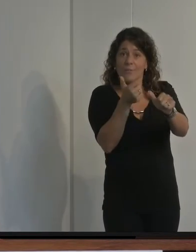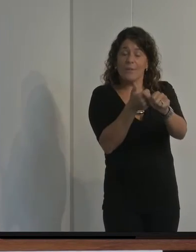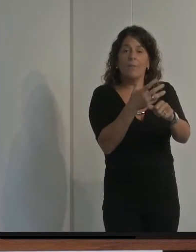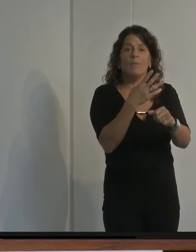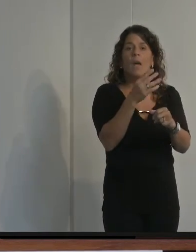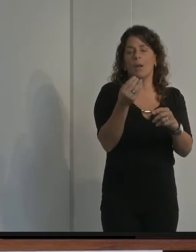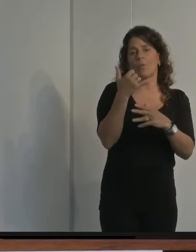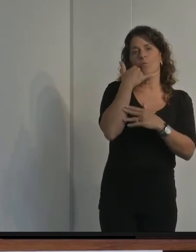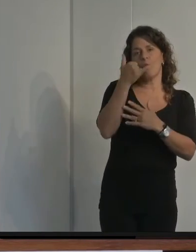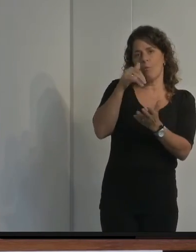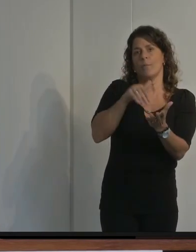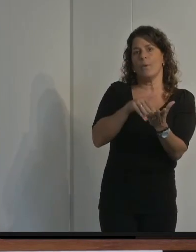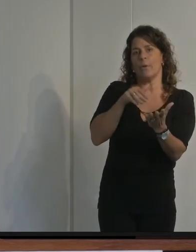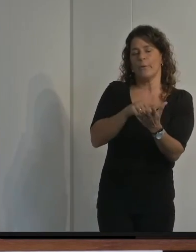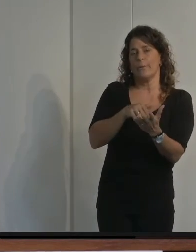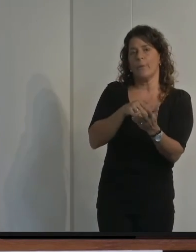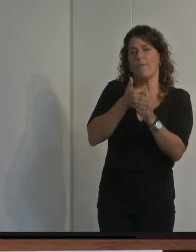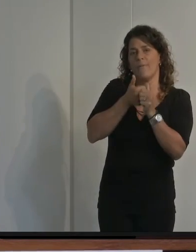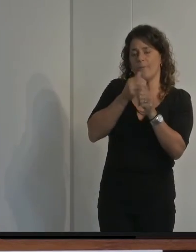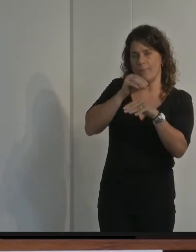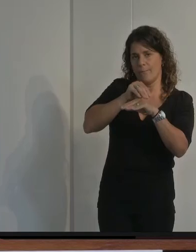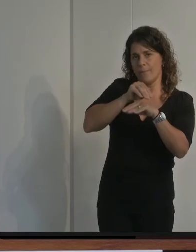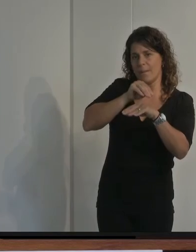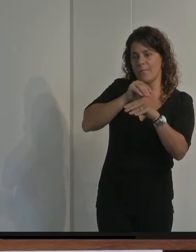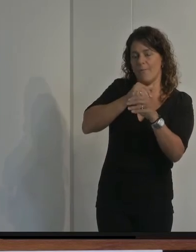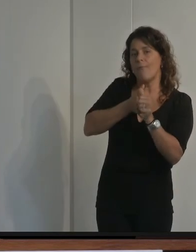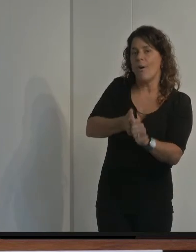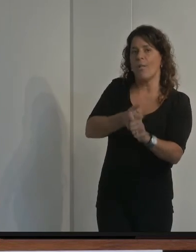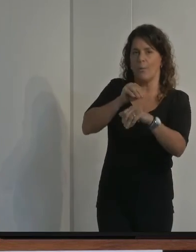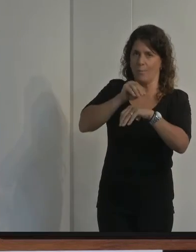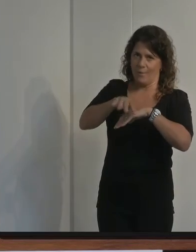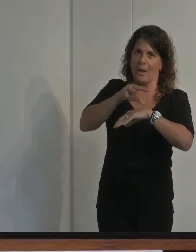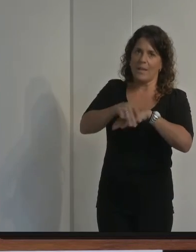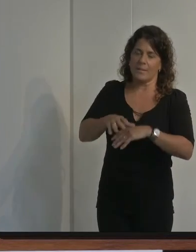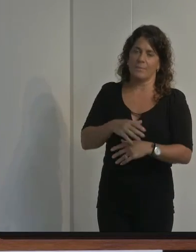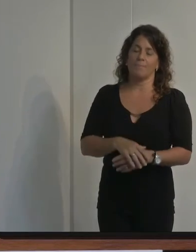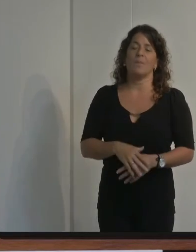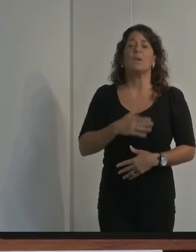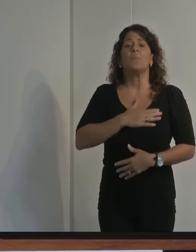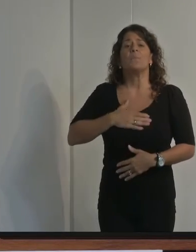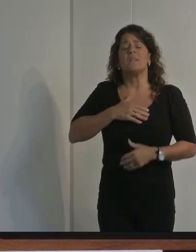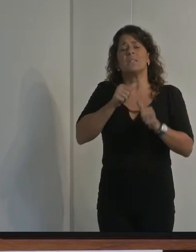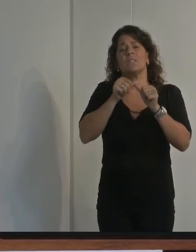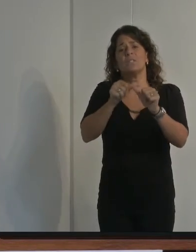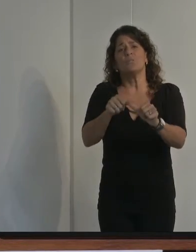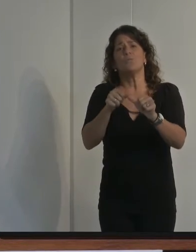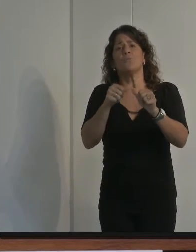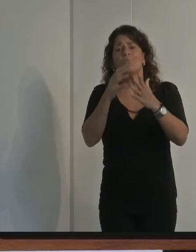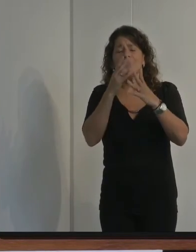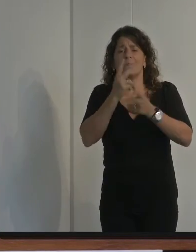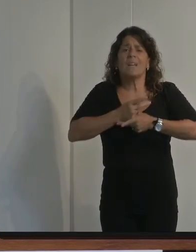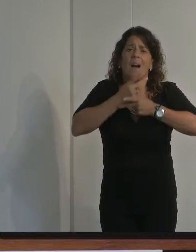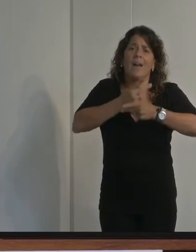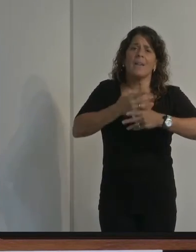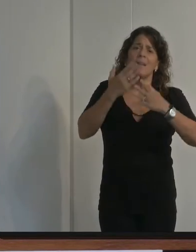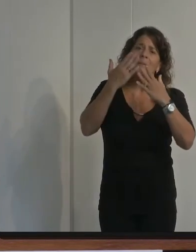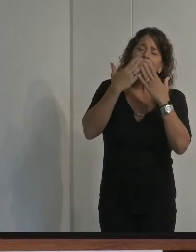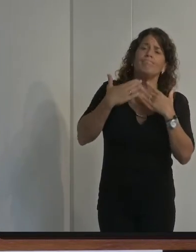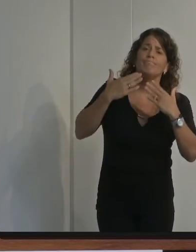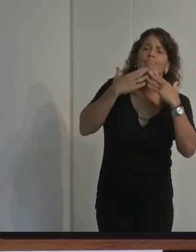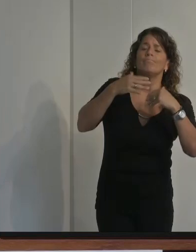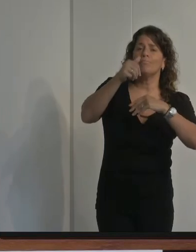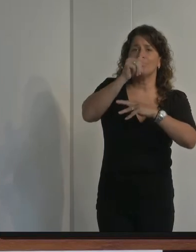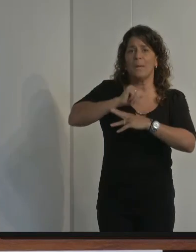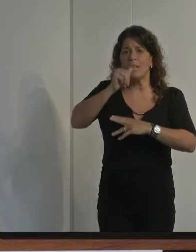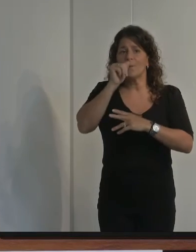medical advice. Thank you for joining us today. Please be kind, considerate, and patient in your interactions with others. We are making